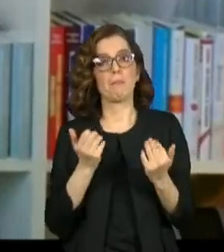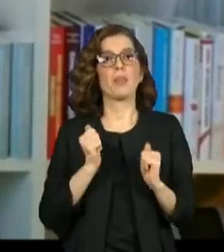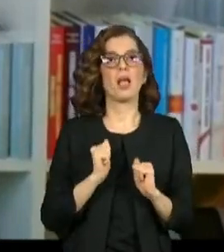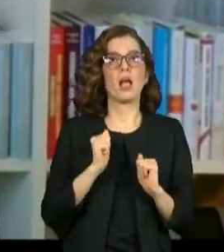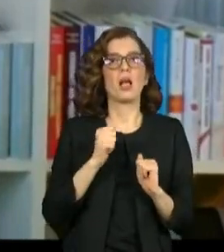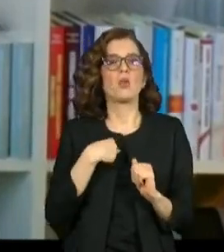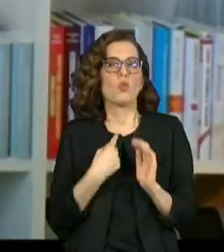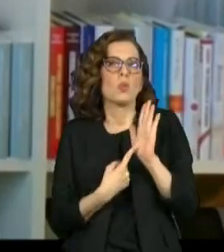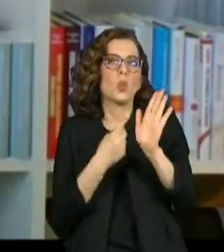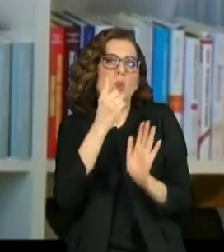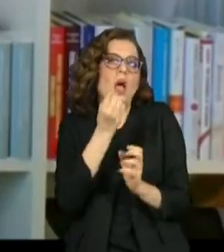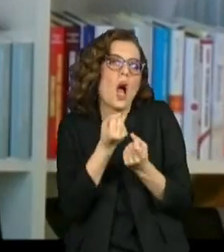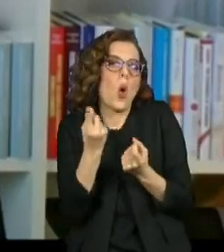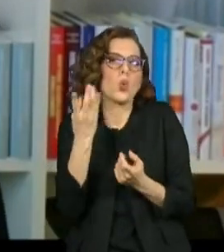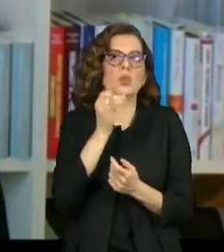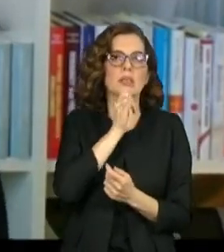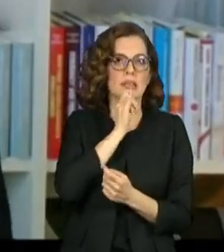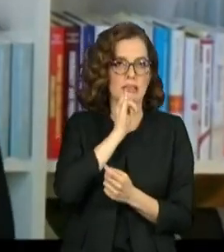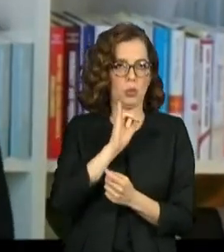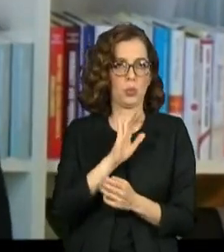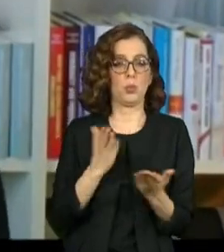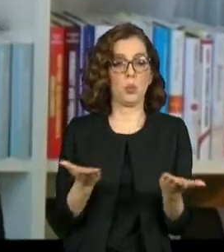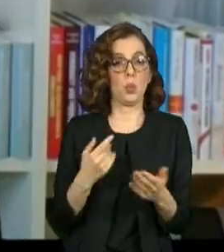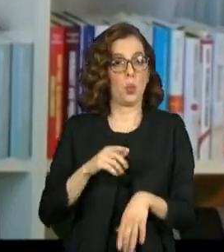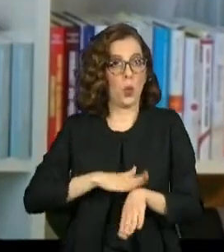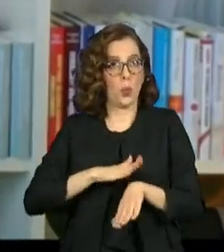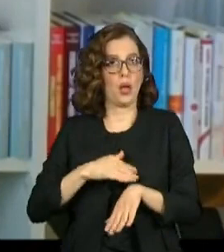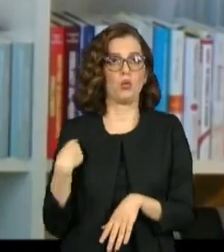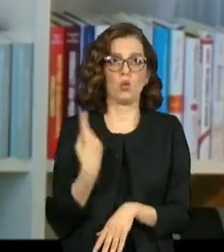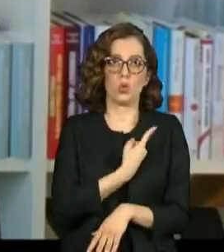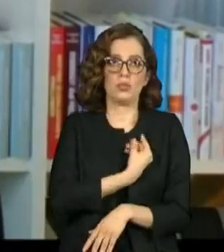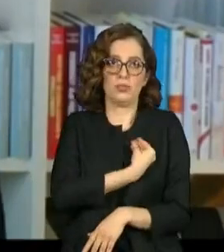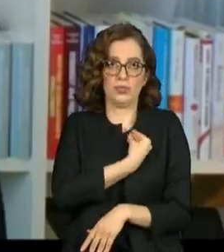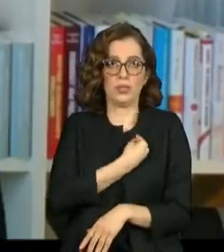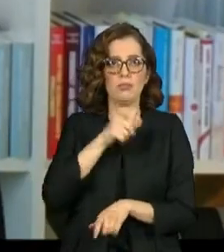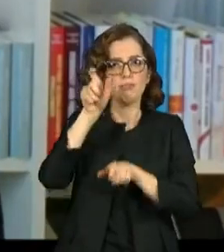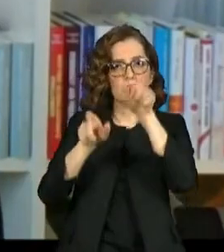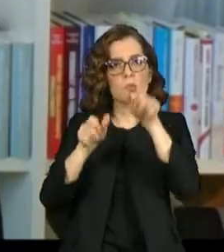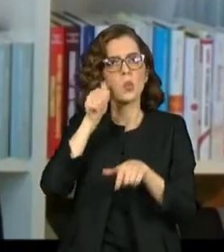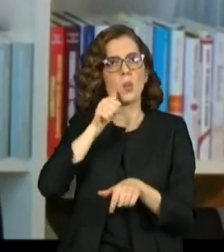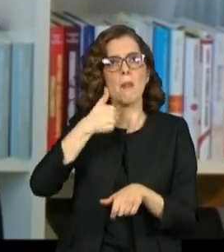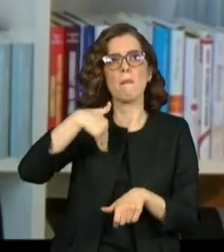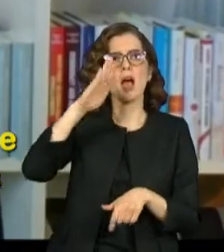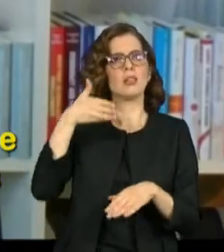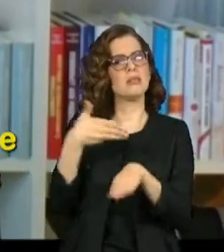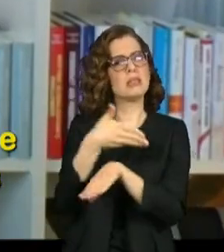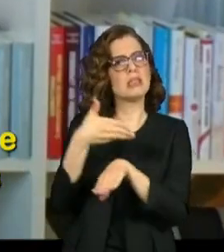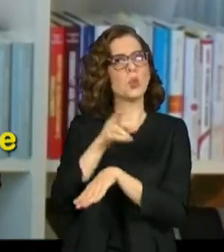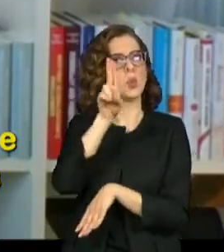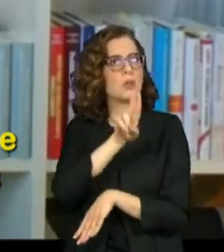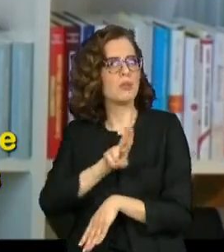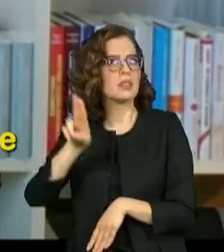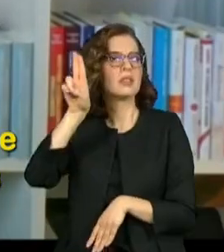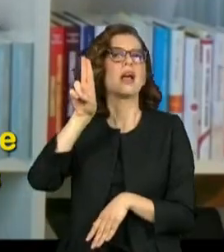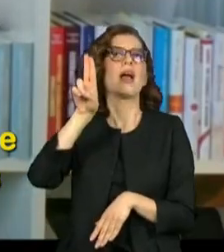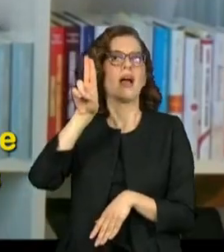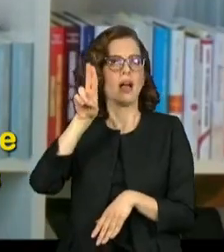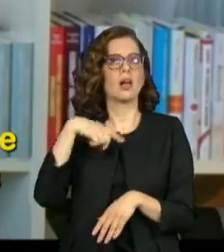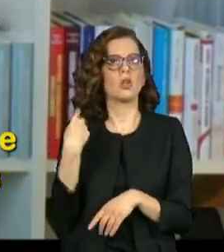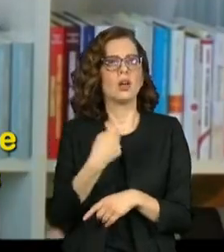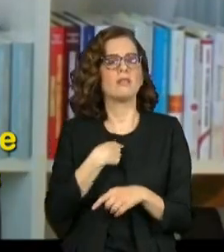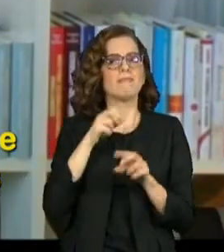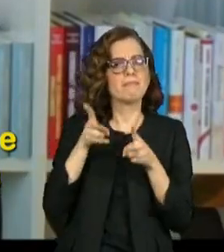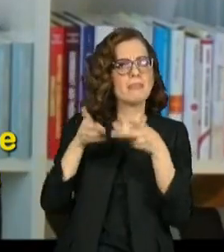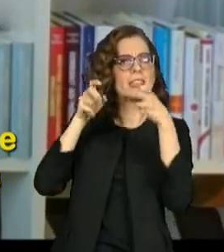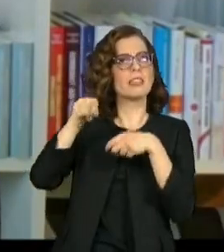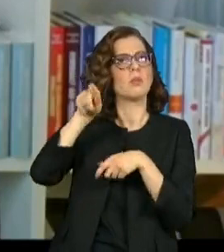examples, we currently live in a world in which more women go to university than men, and yet we still expect women